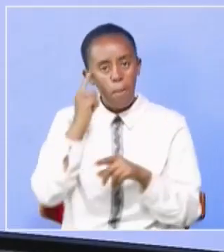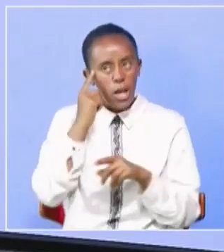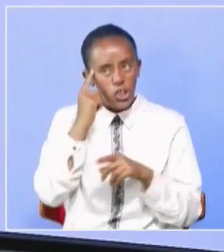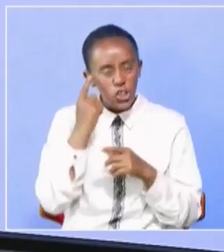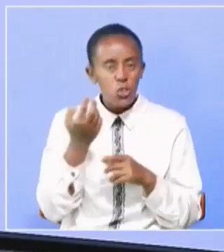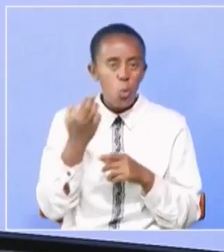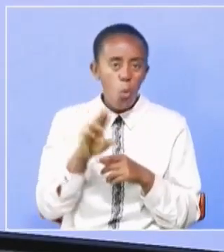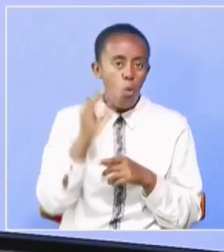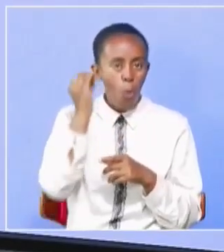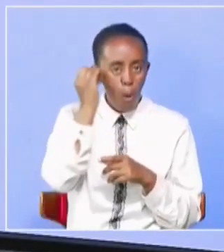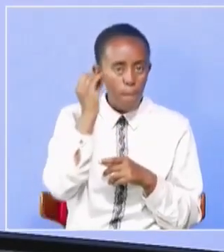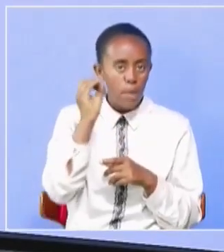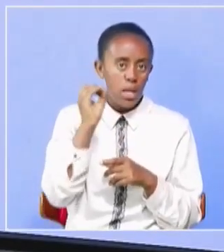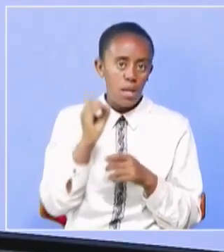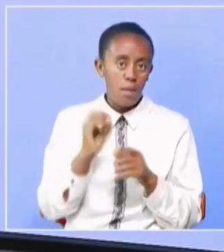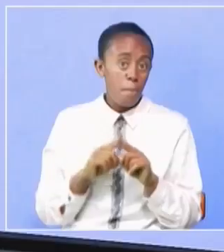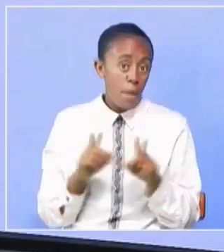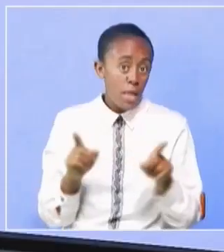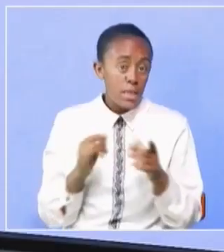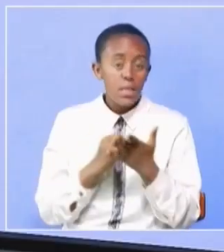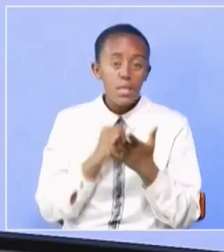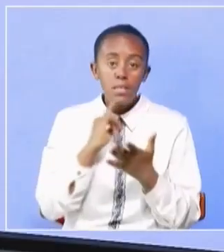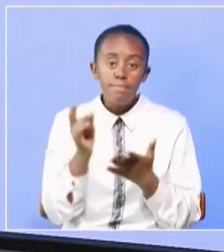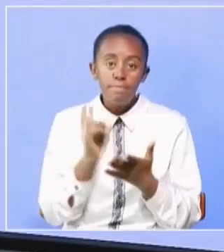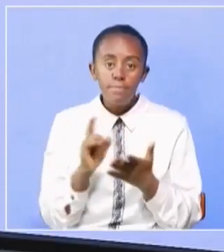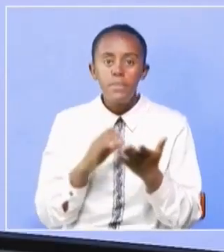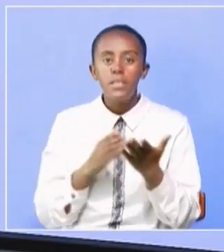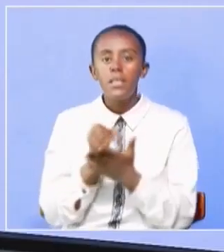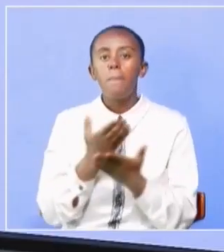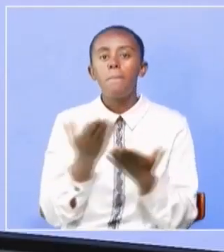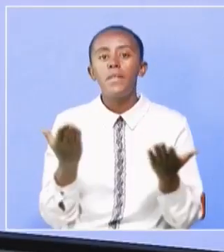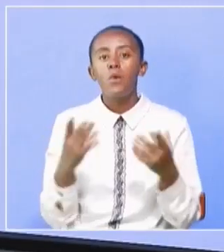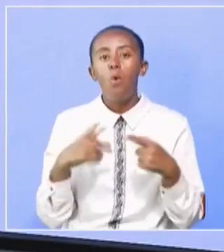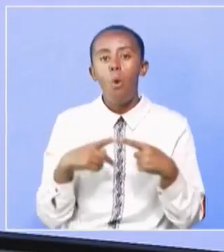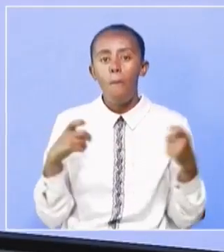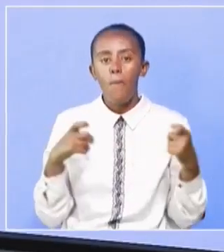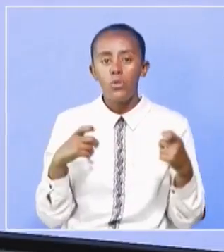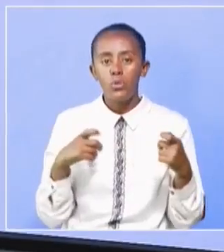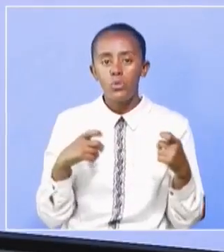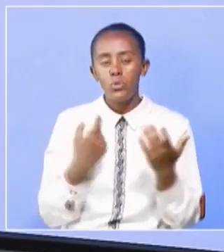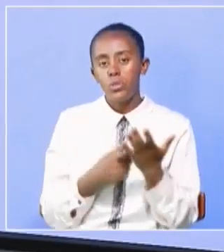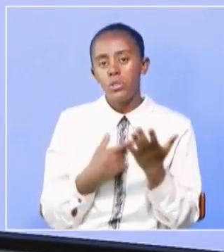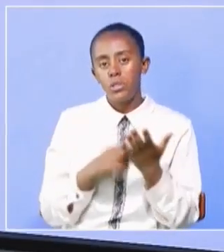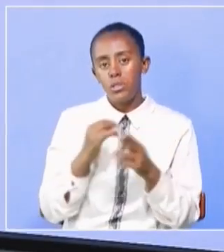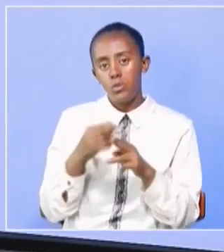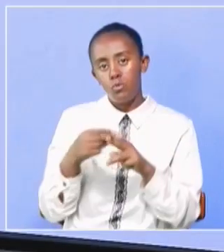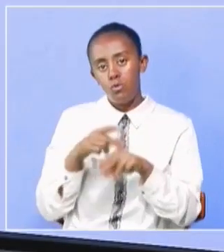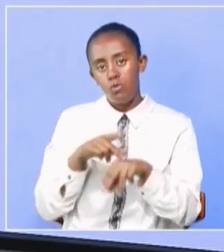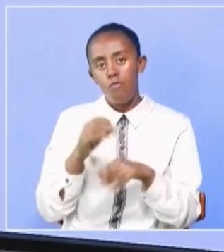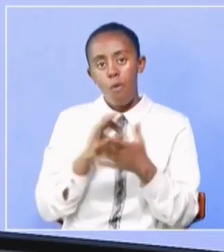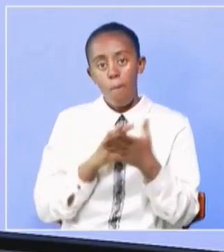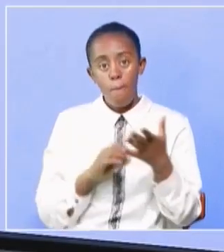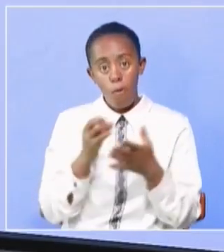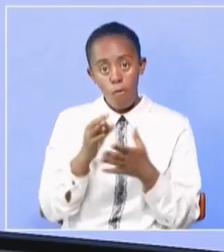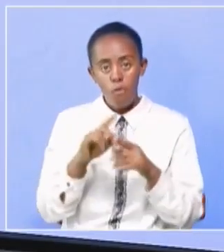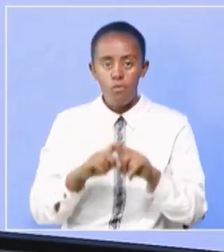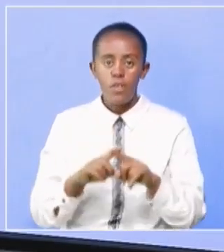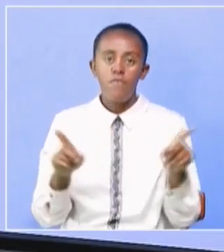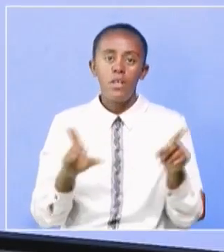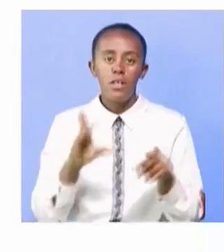or opinions, but it is what? Something opposite. So it is the short form of